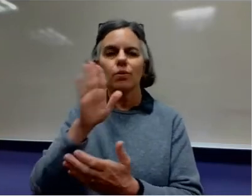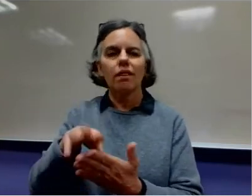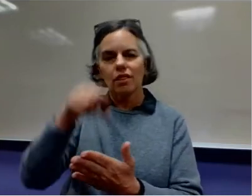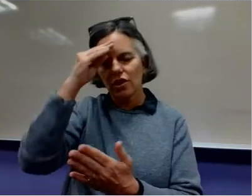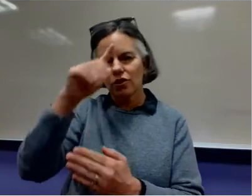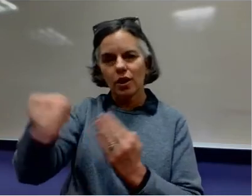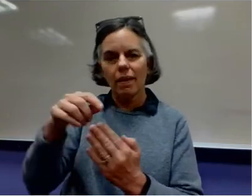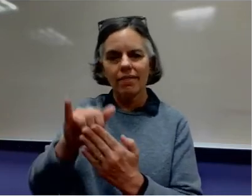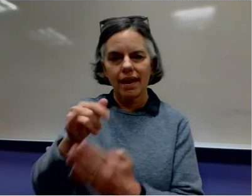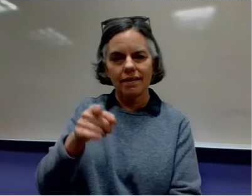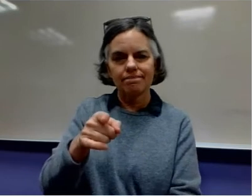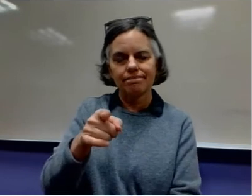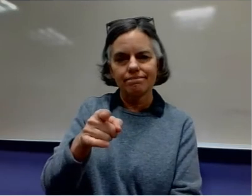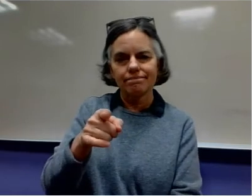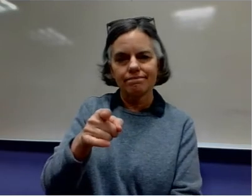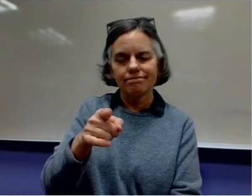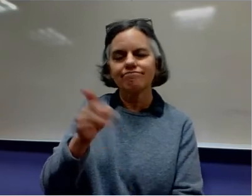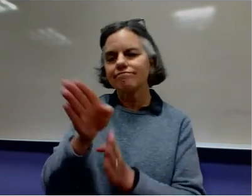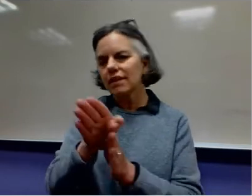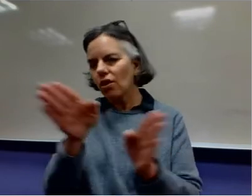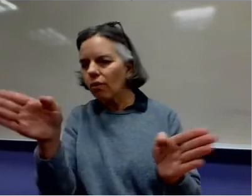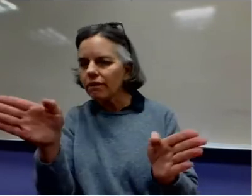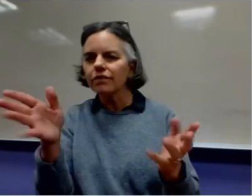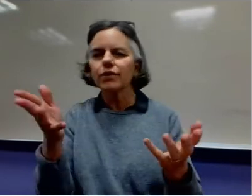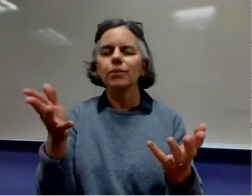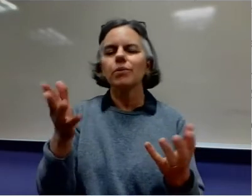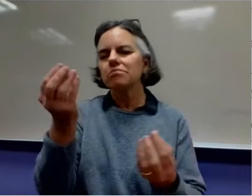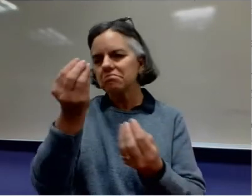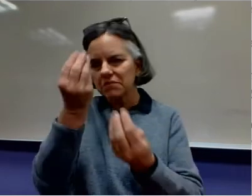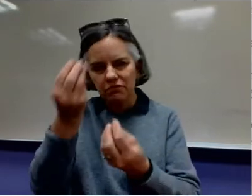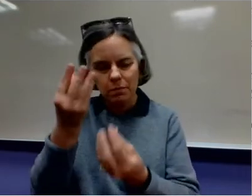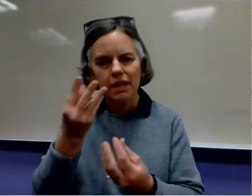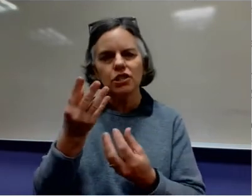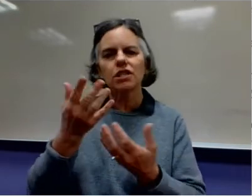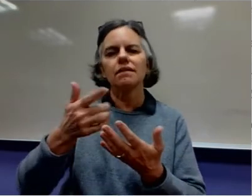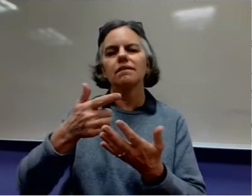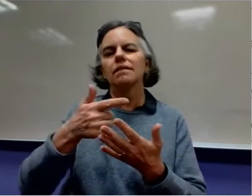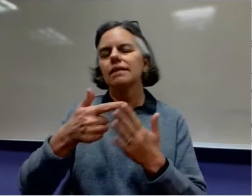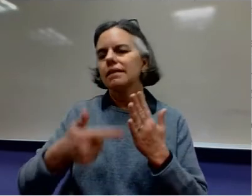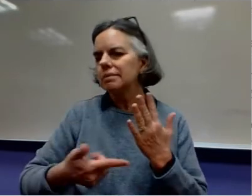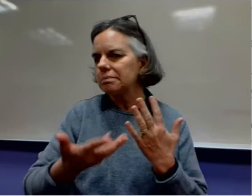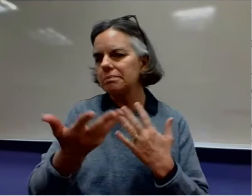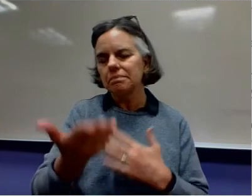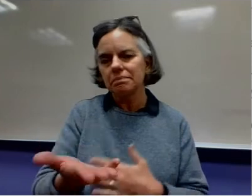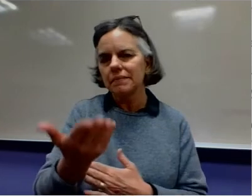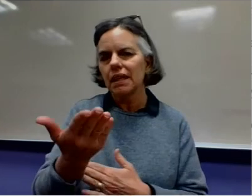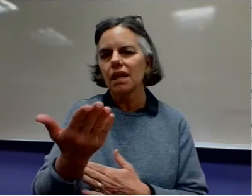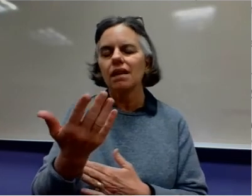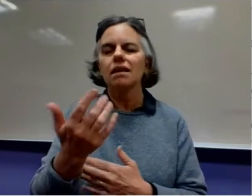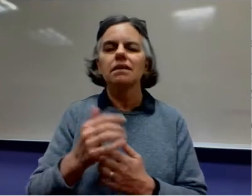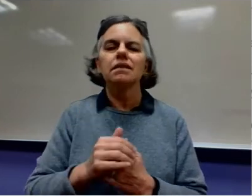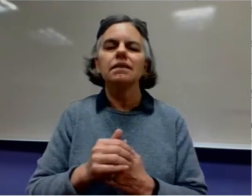And see if it'll come up for you guys here. Okay, so it'll give you an overview. It'll give you some information about it. So there's